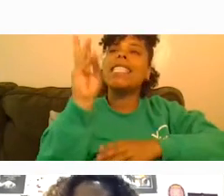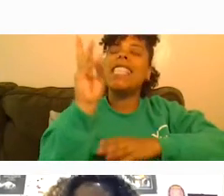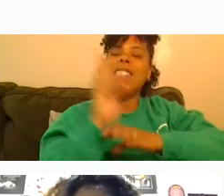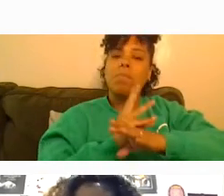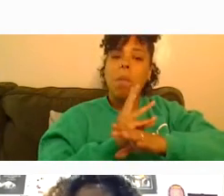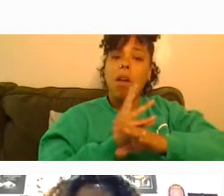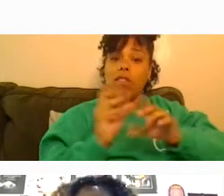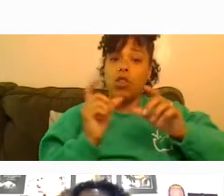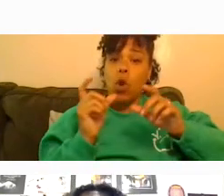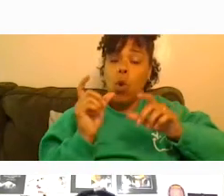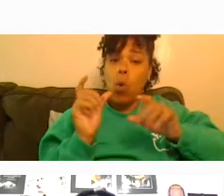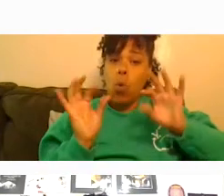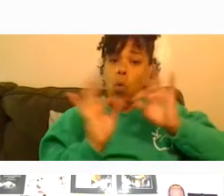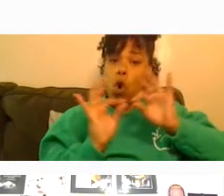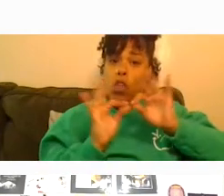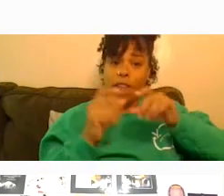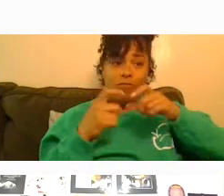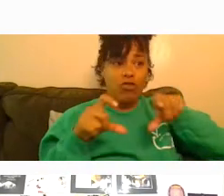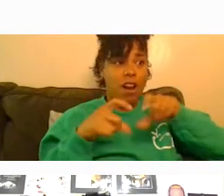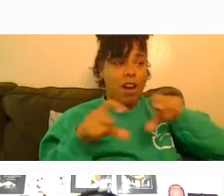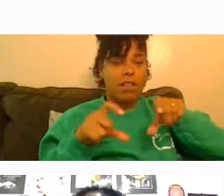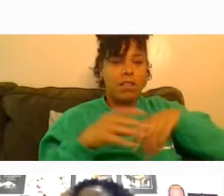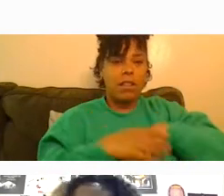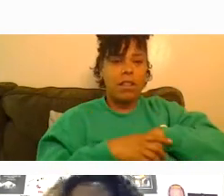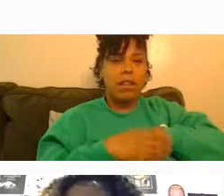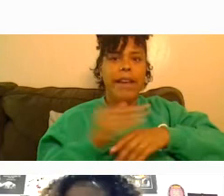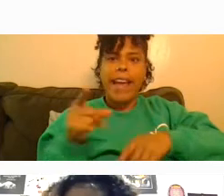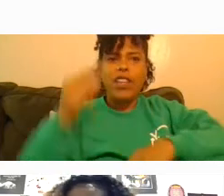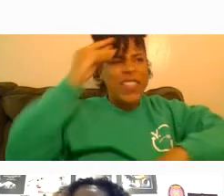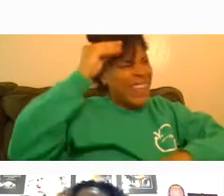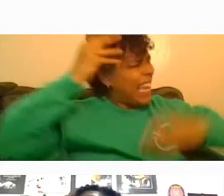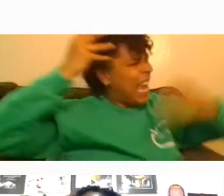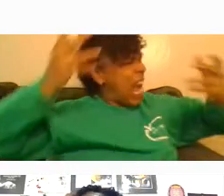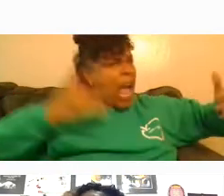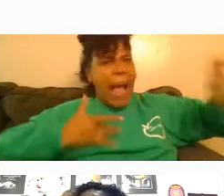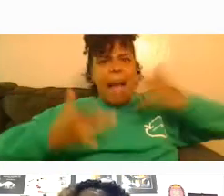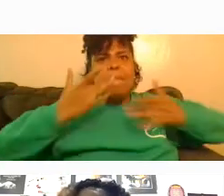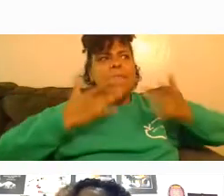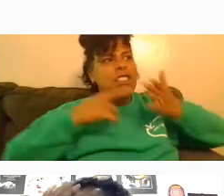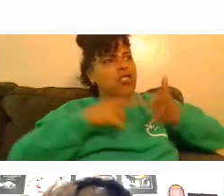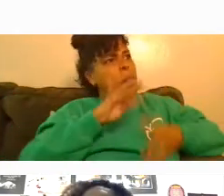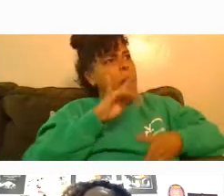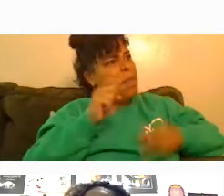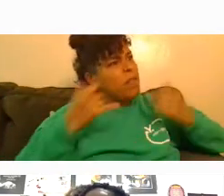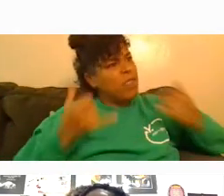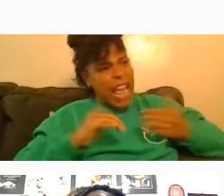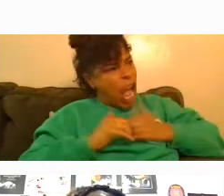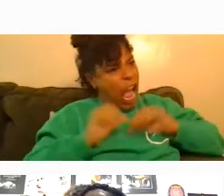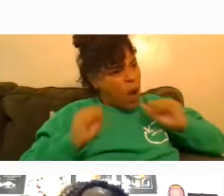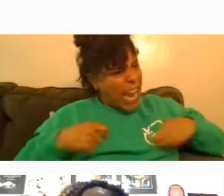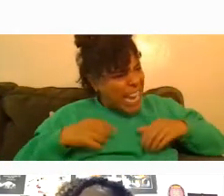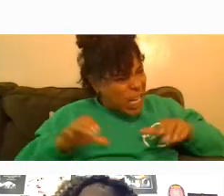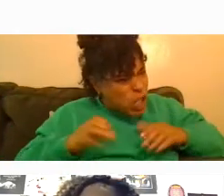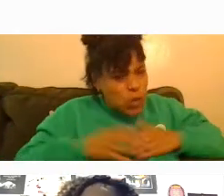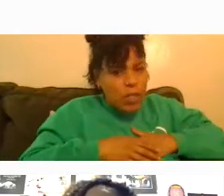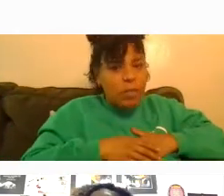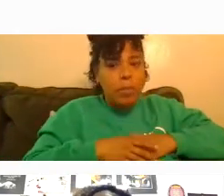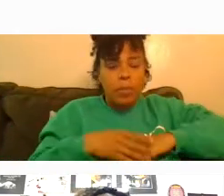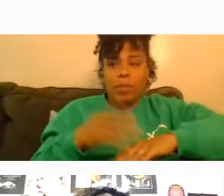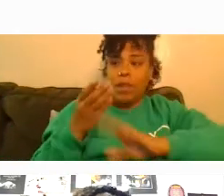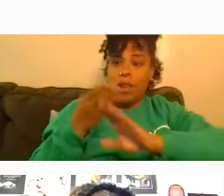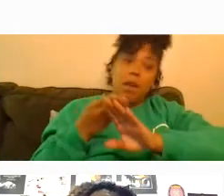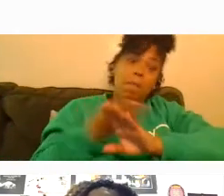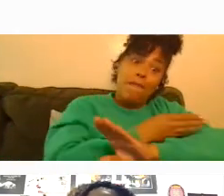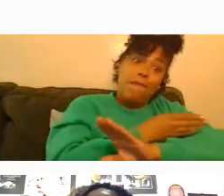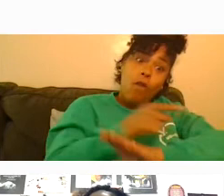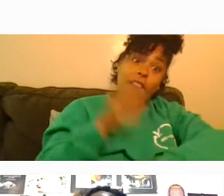thinking, how can I do that when I can't hardly pay the bills now? That was because before this presentation, you weren't educated about